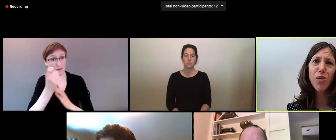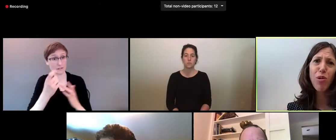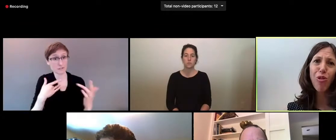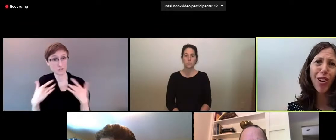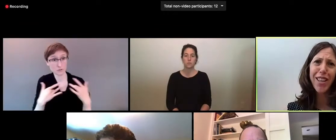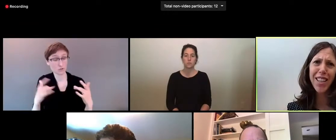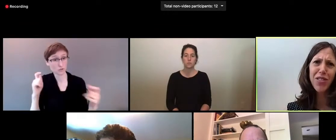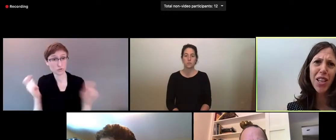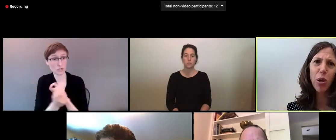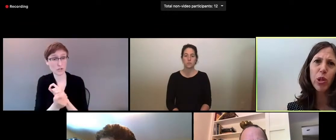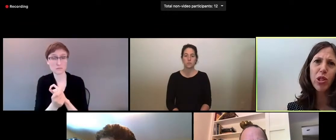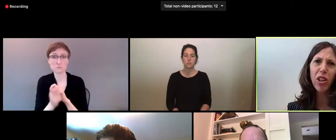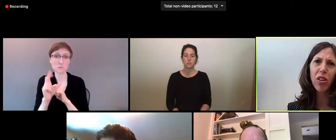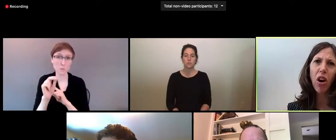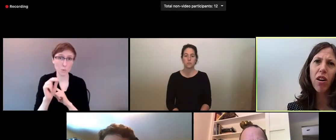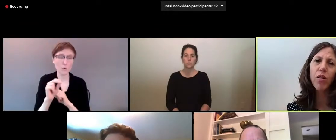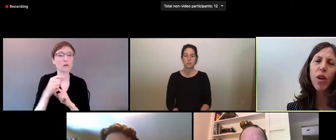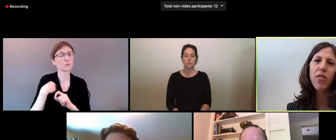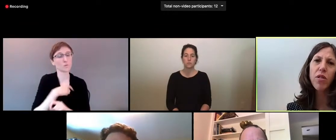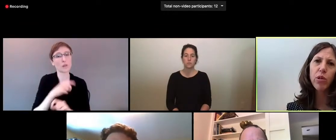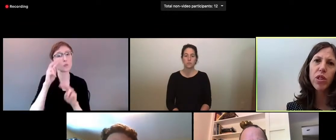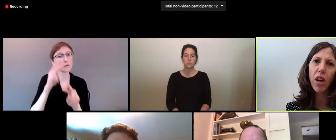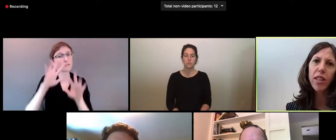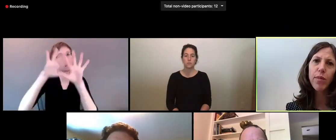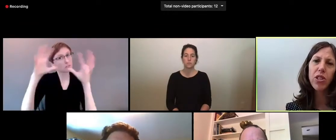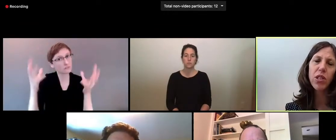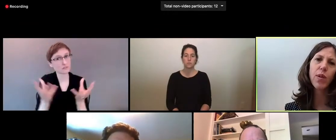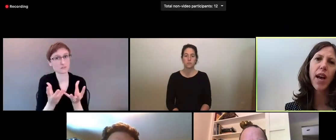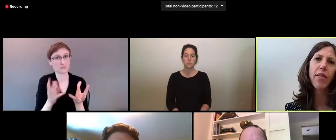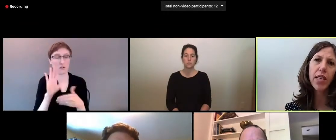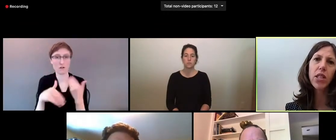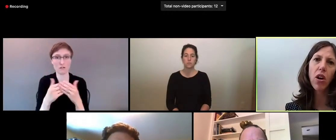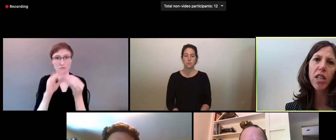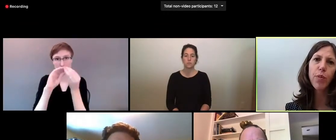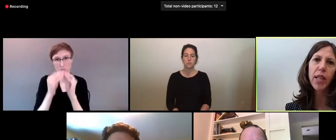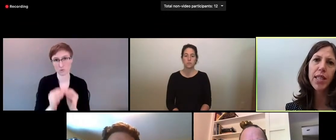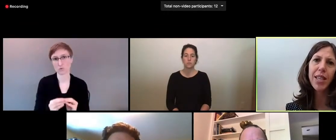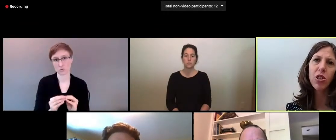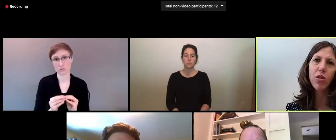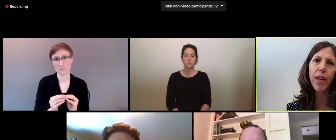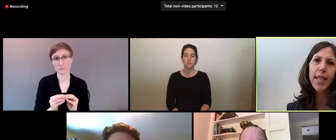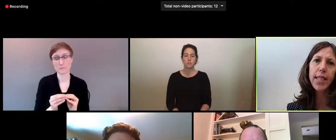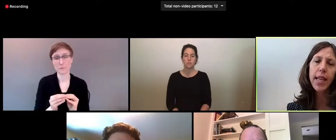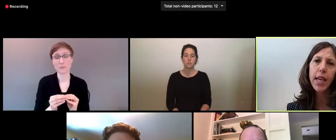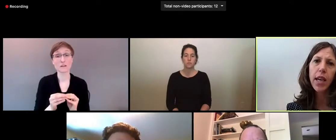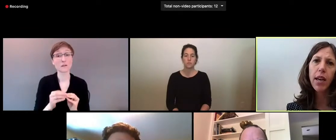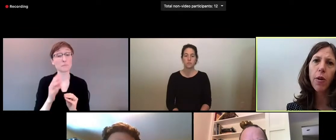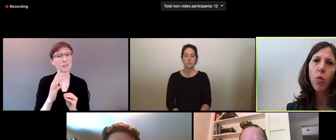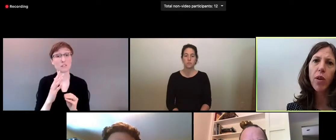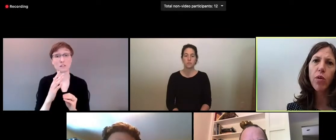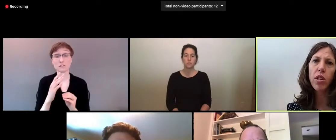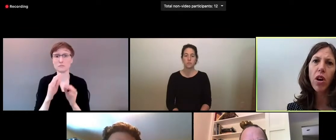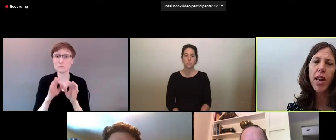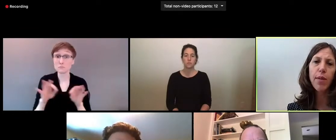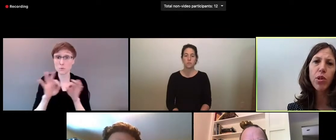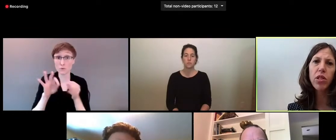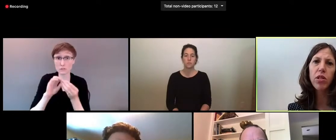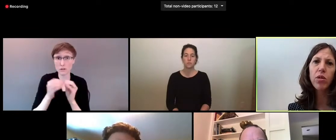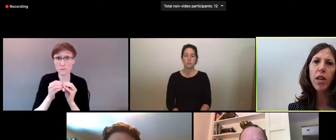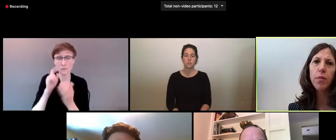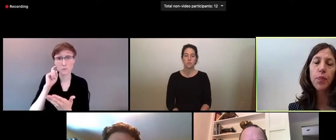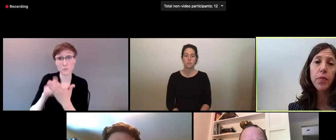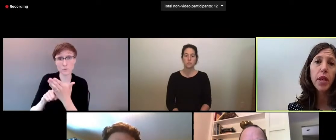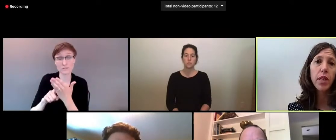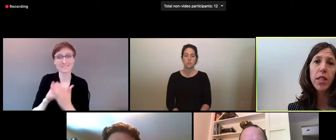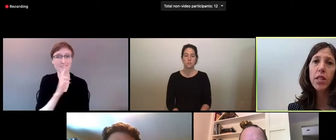However, like before, I think I've said almost all along, one of the most solid measures we have is the hospitalization rate. When we're not able